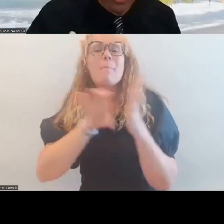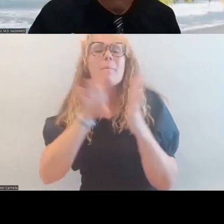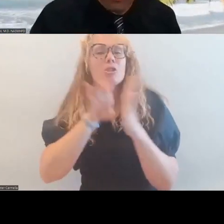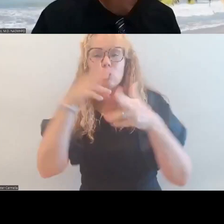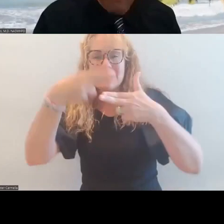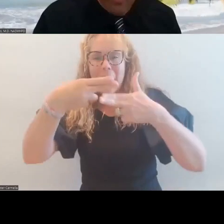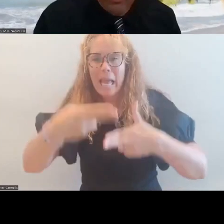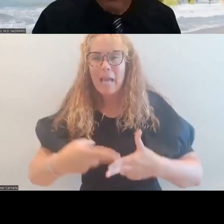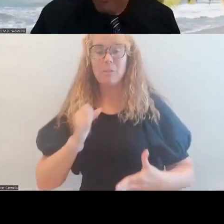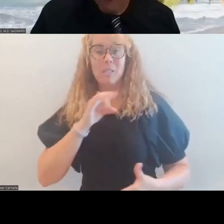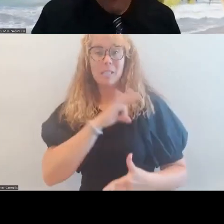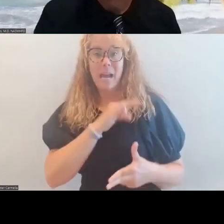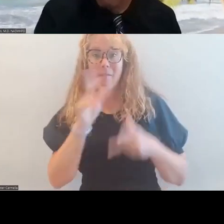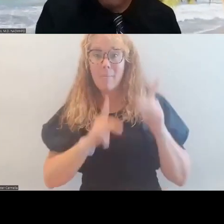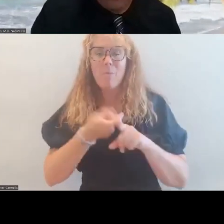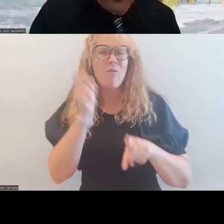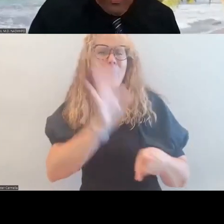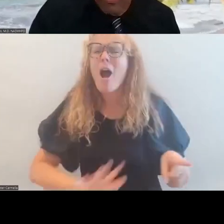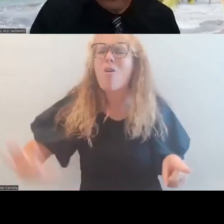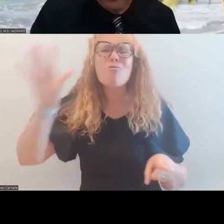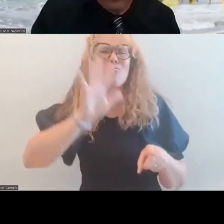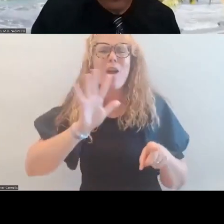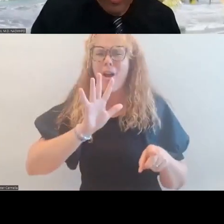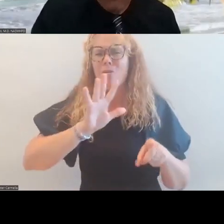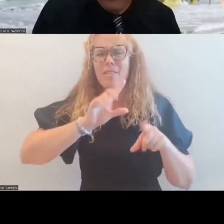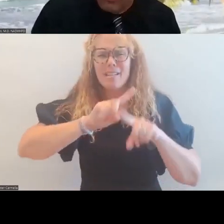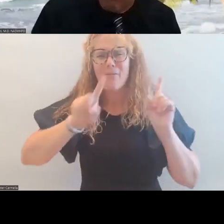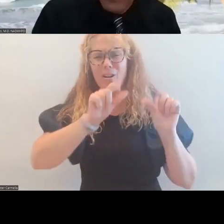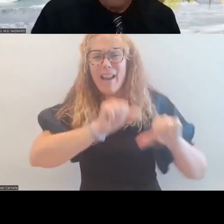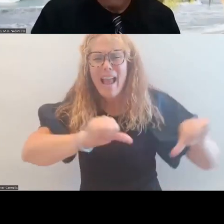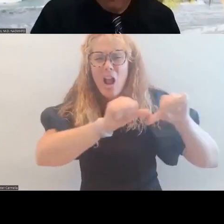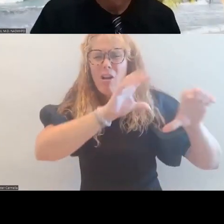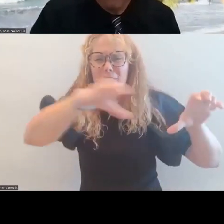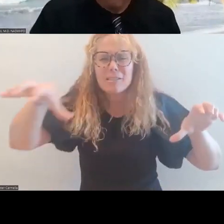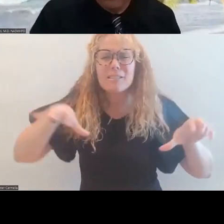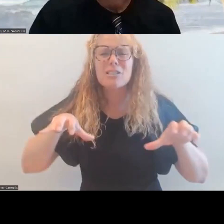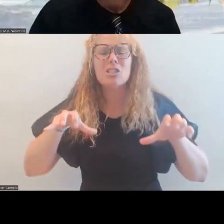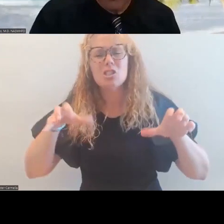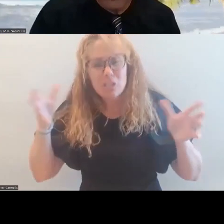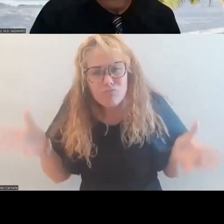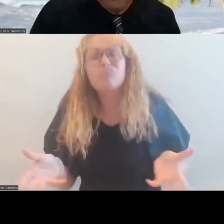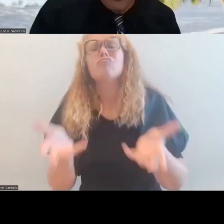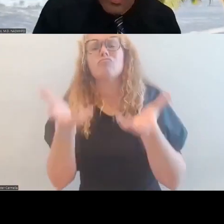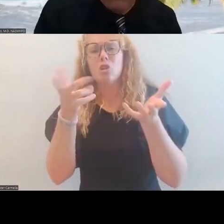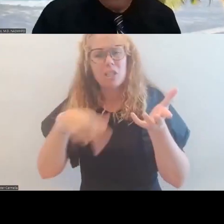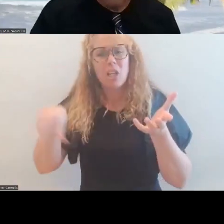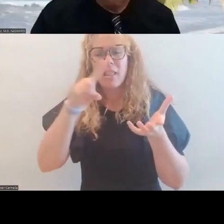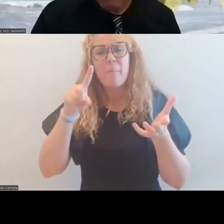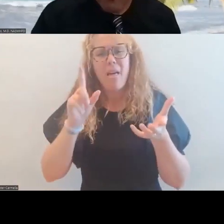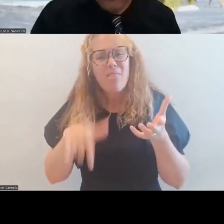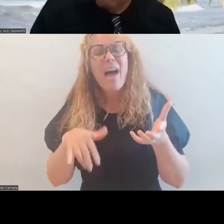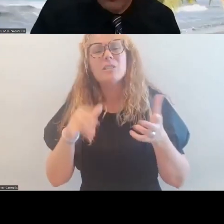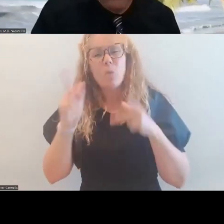names of staff persons from all over the various jurisdictions where they were just raising them up for different reasons. These are the things